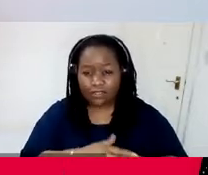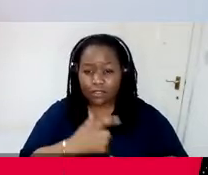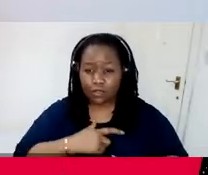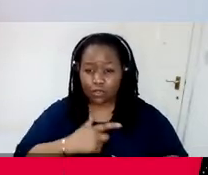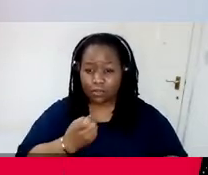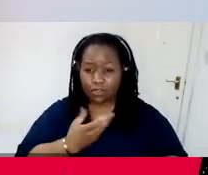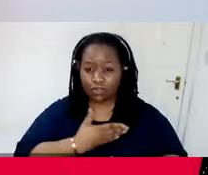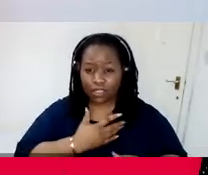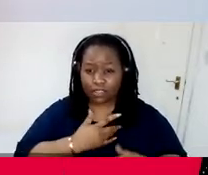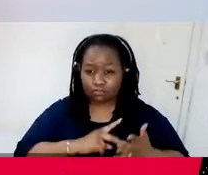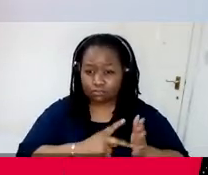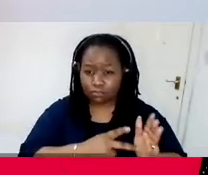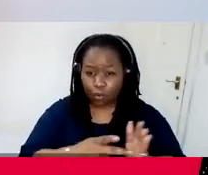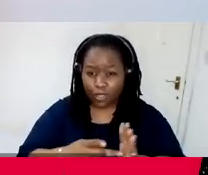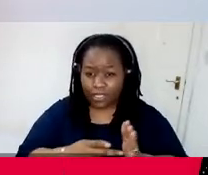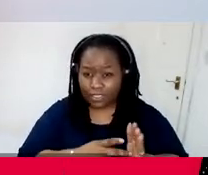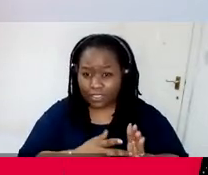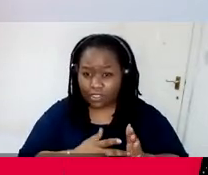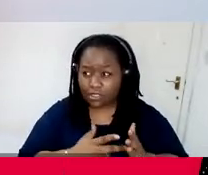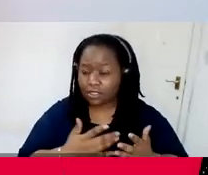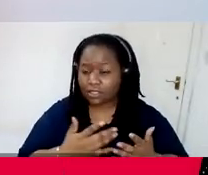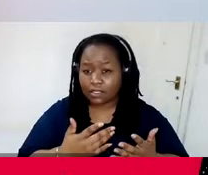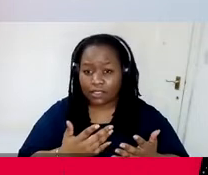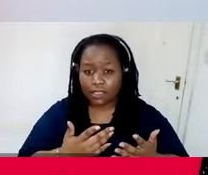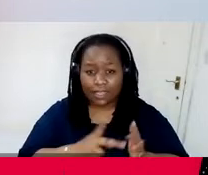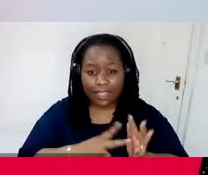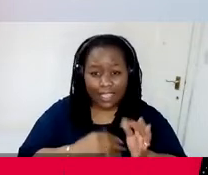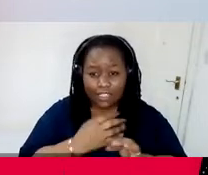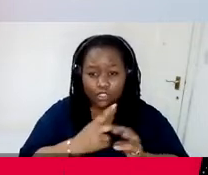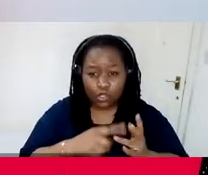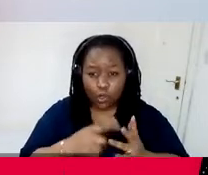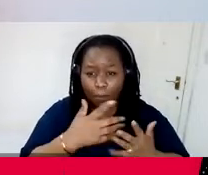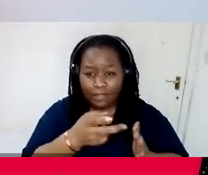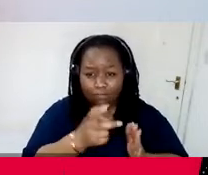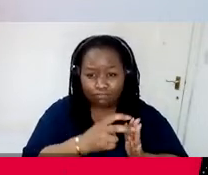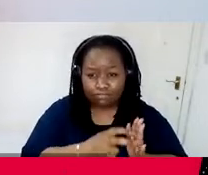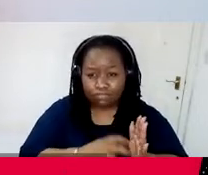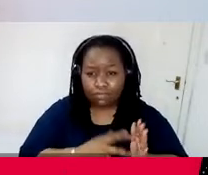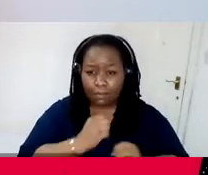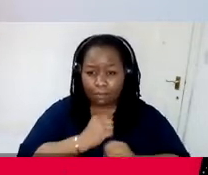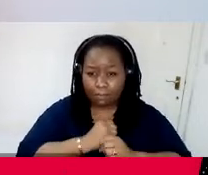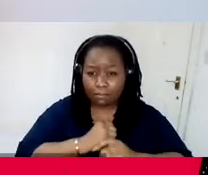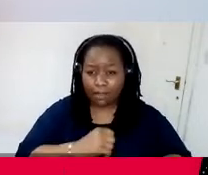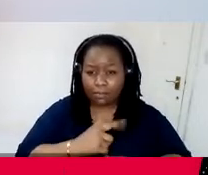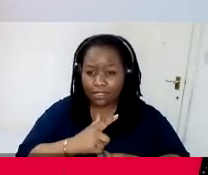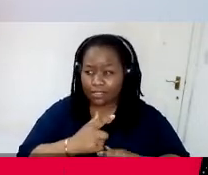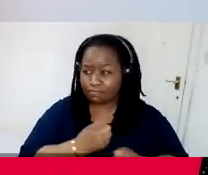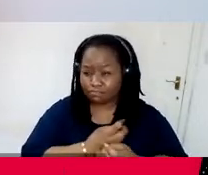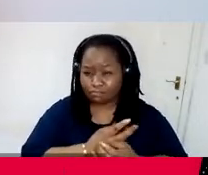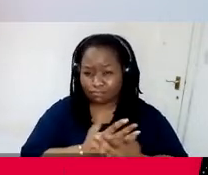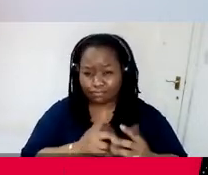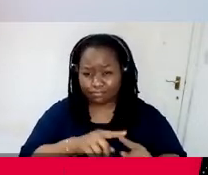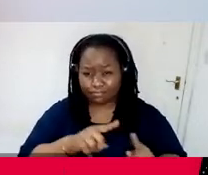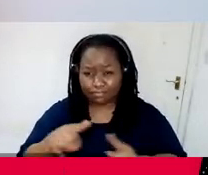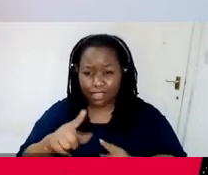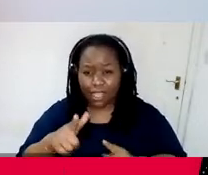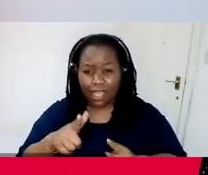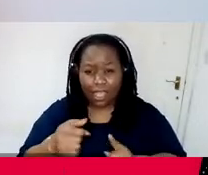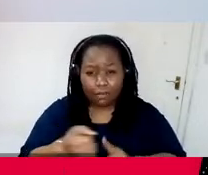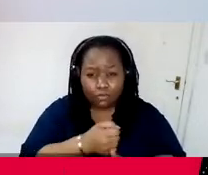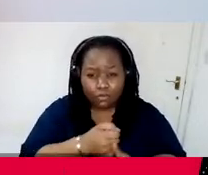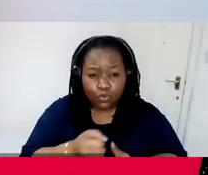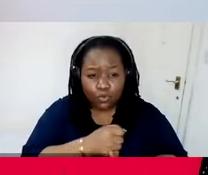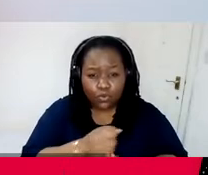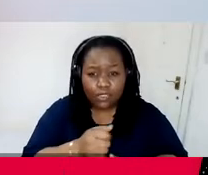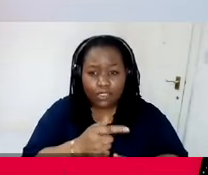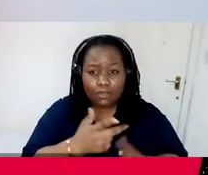rights organizations and UN entities have documented and published wide range of abuses committed by all parties